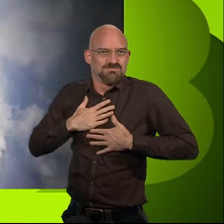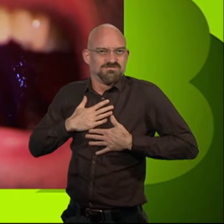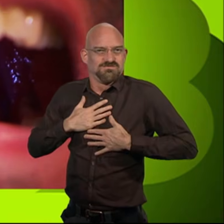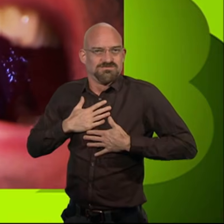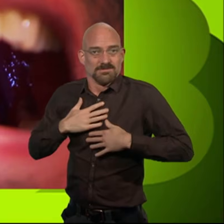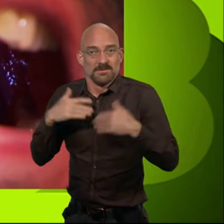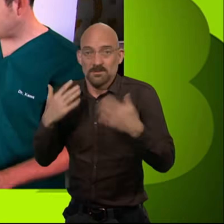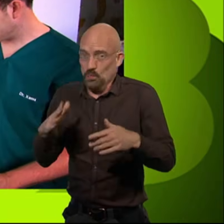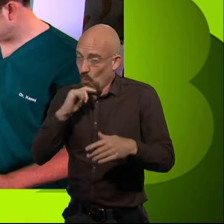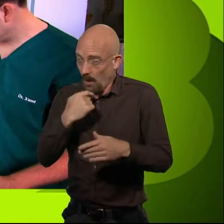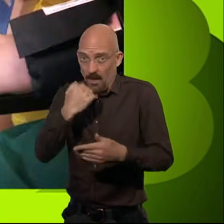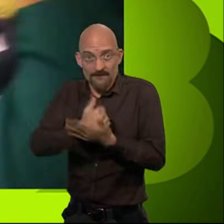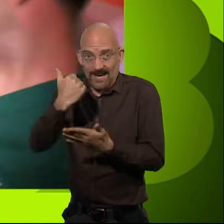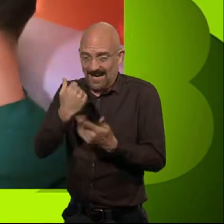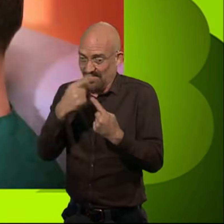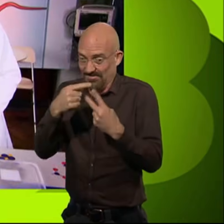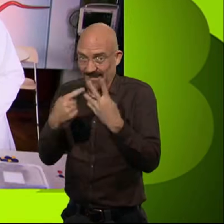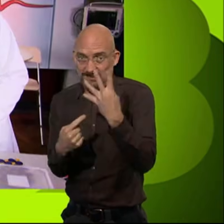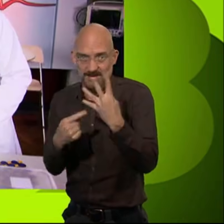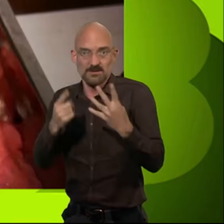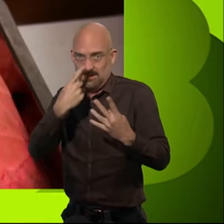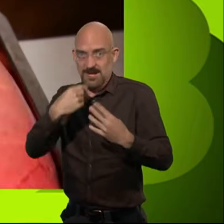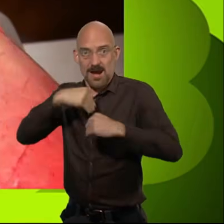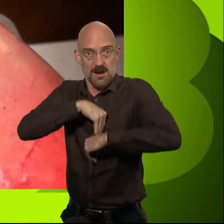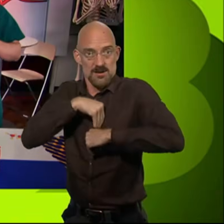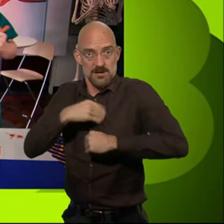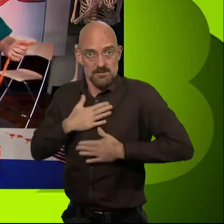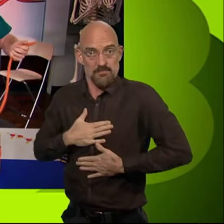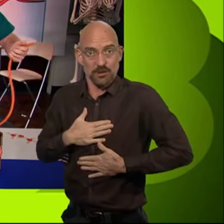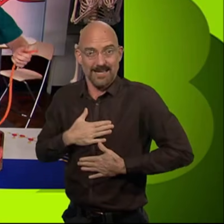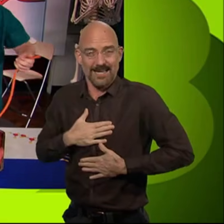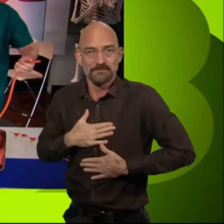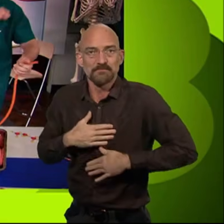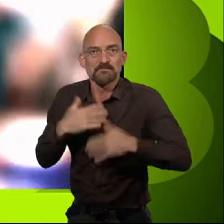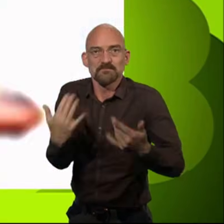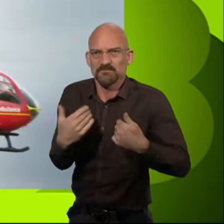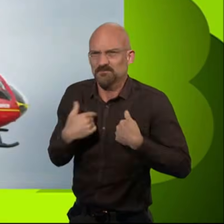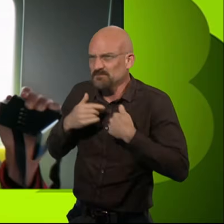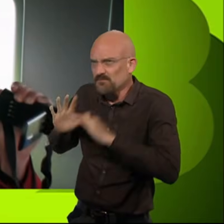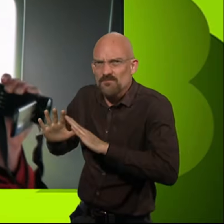To show you all the incredible things your body can do. Oh, no.